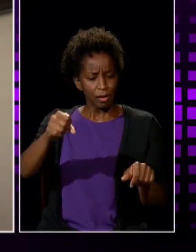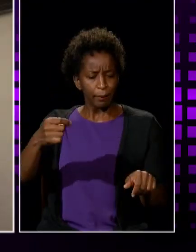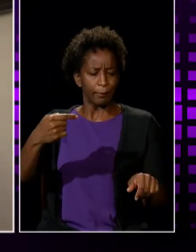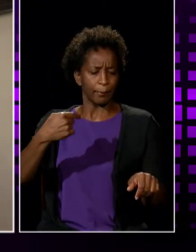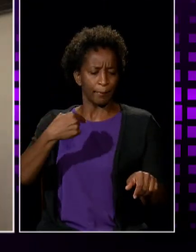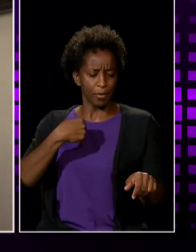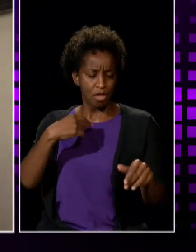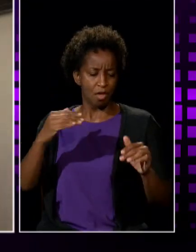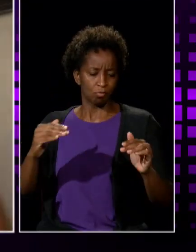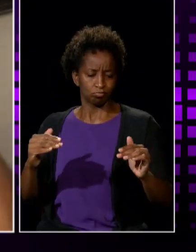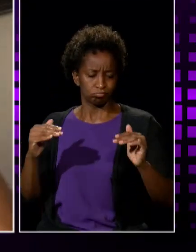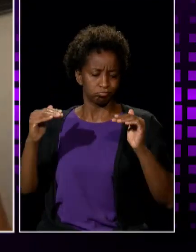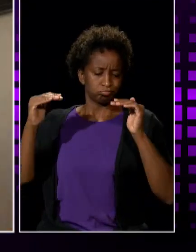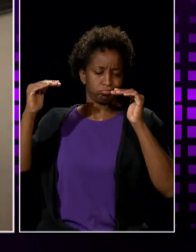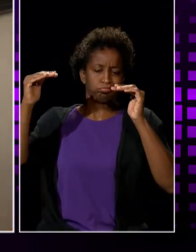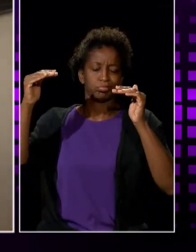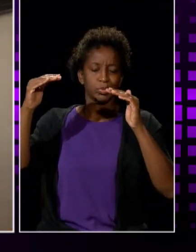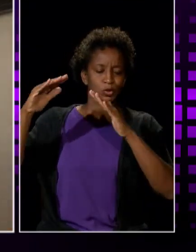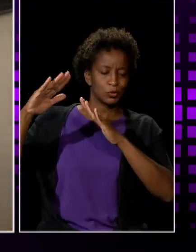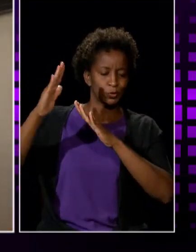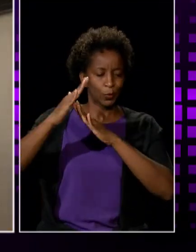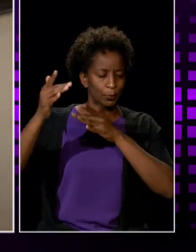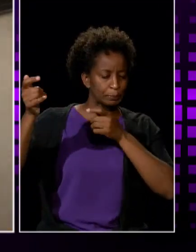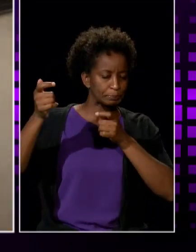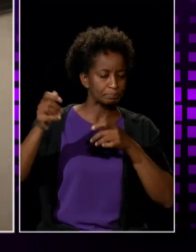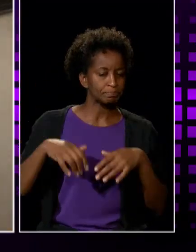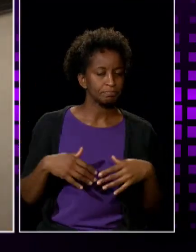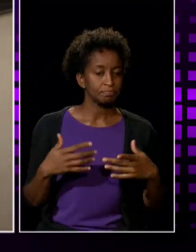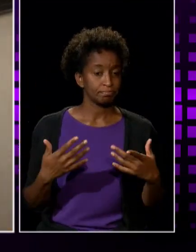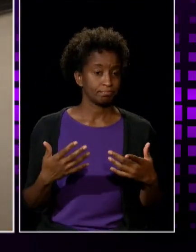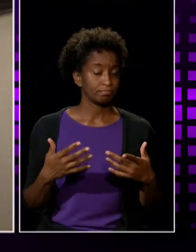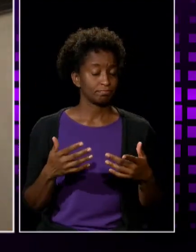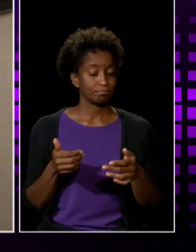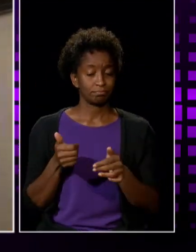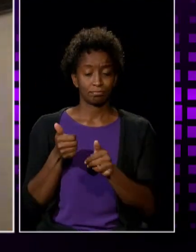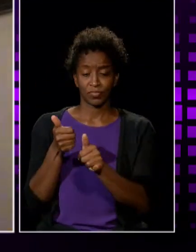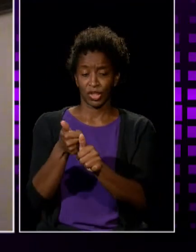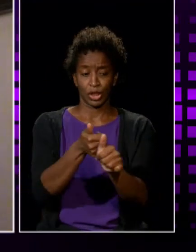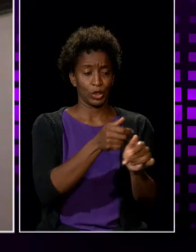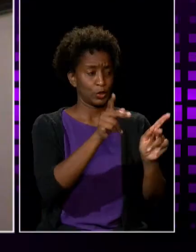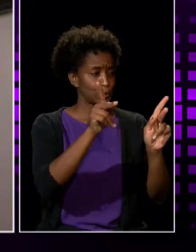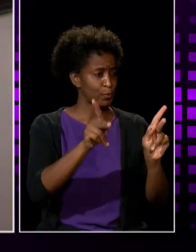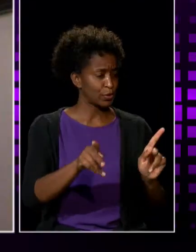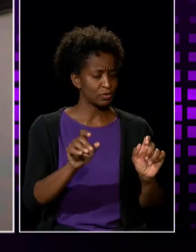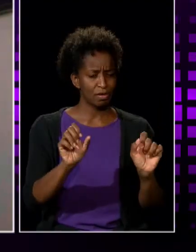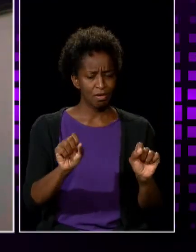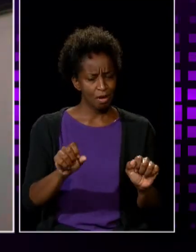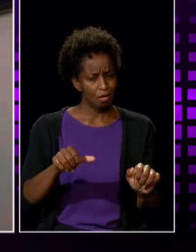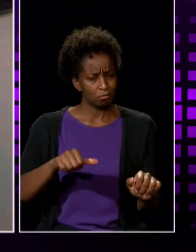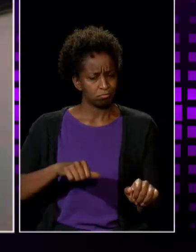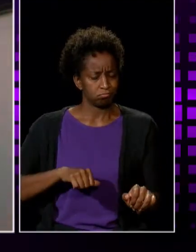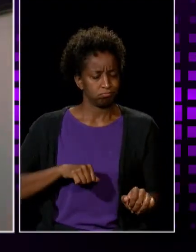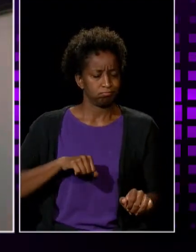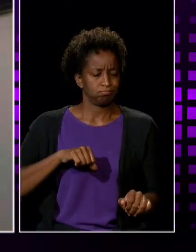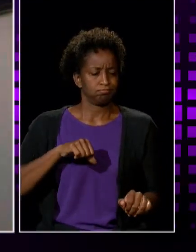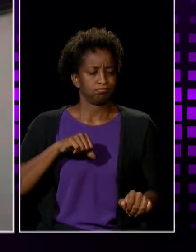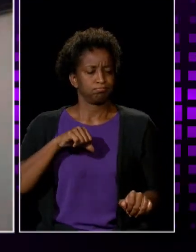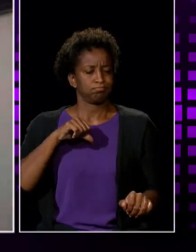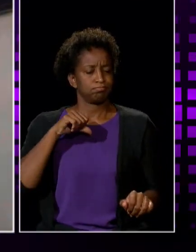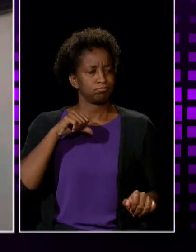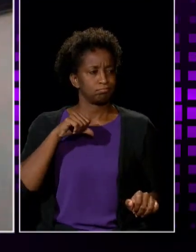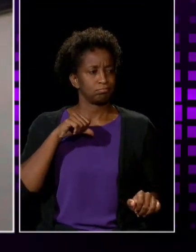to add some sense of pride to every Barbadian. And if you don't see the effects right